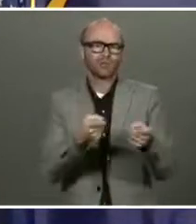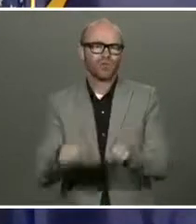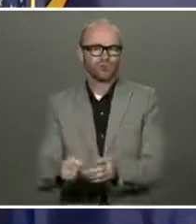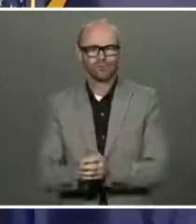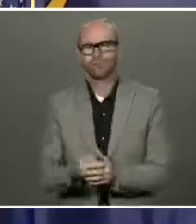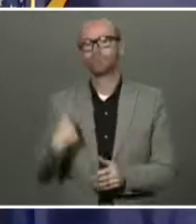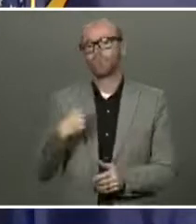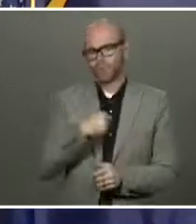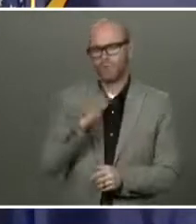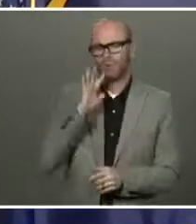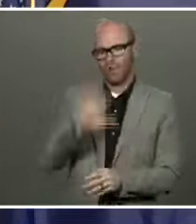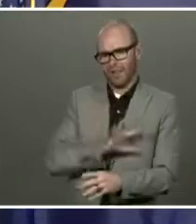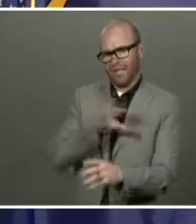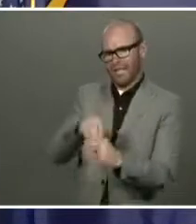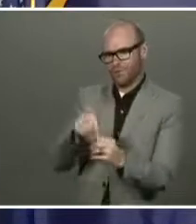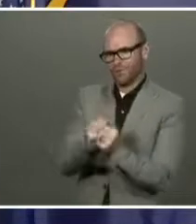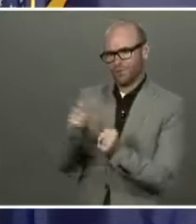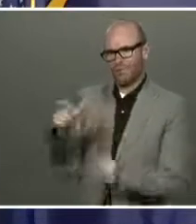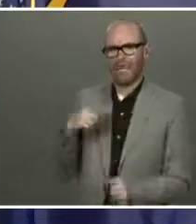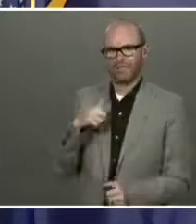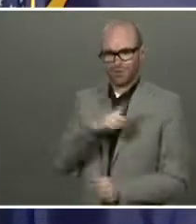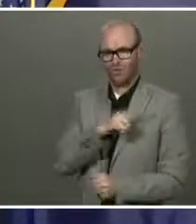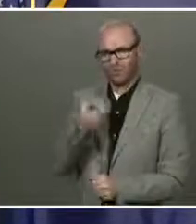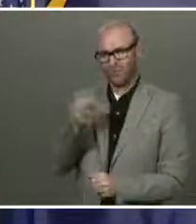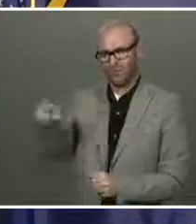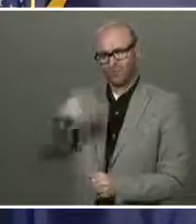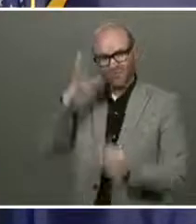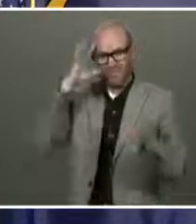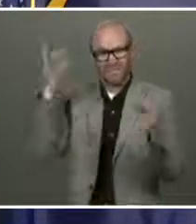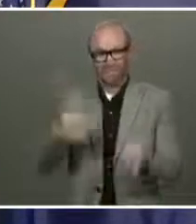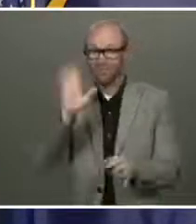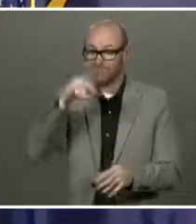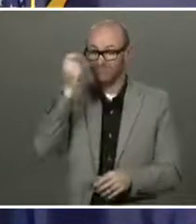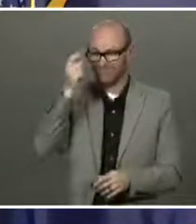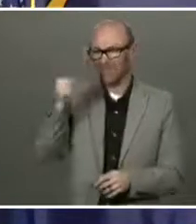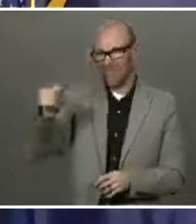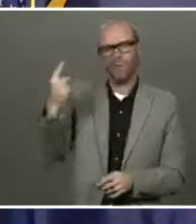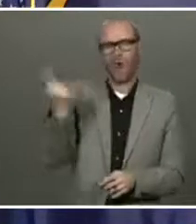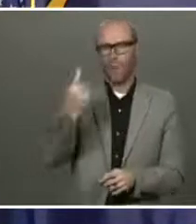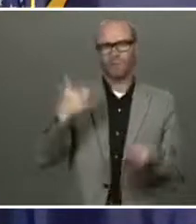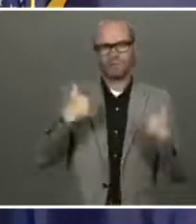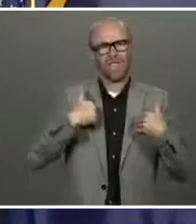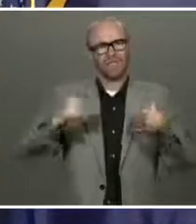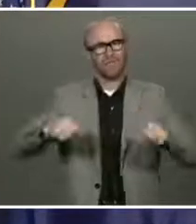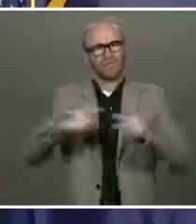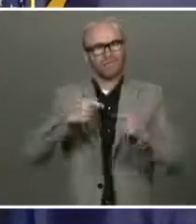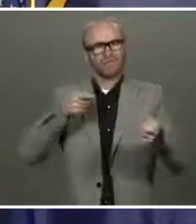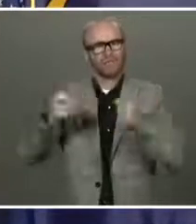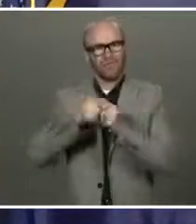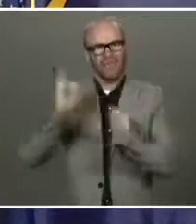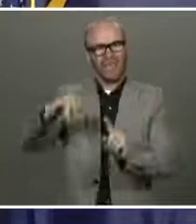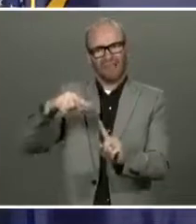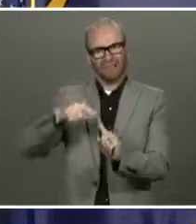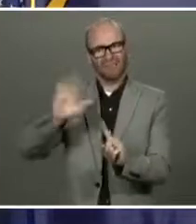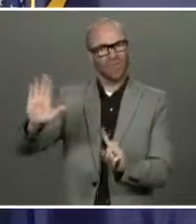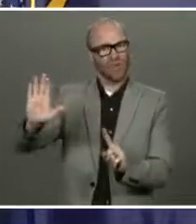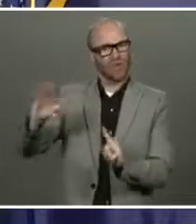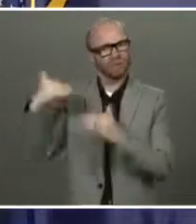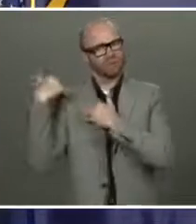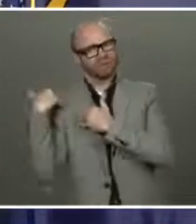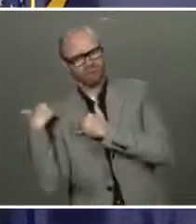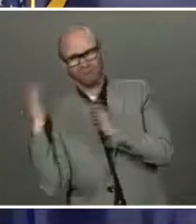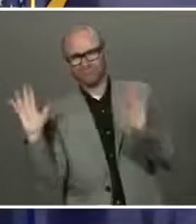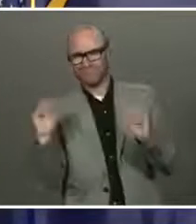with the legislature if this is something they decide that they want to. They've always had the ability to deal with this. This is certainly nothing